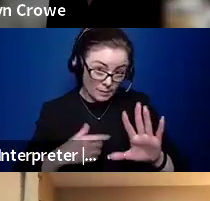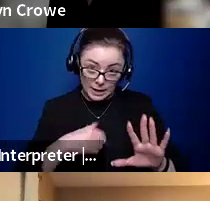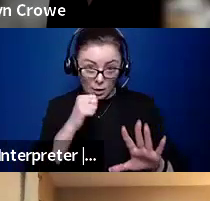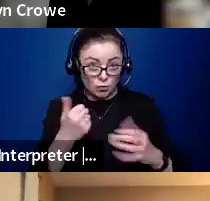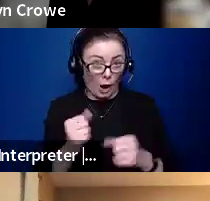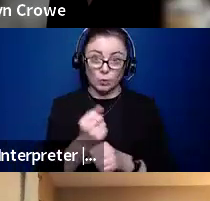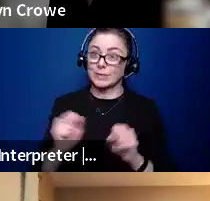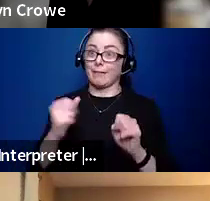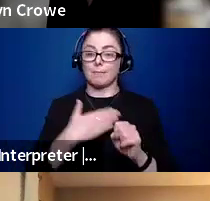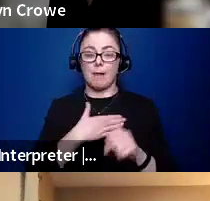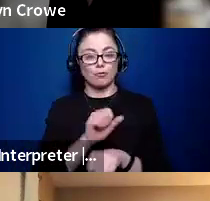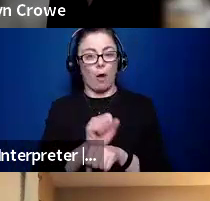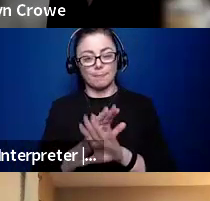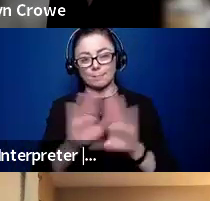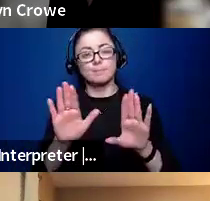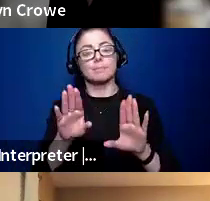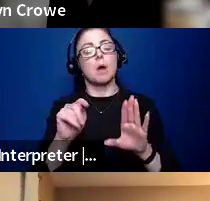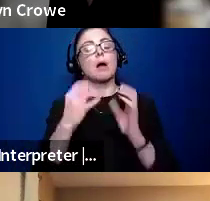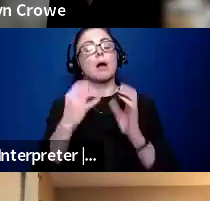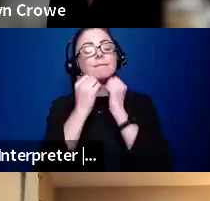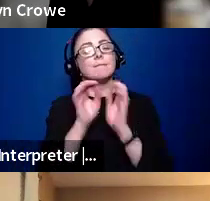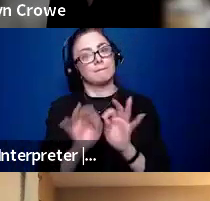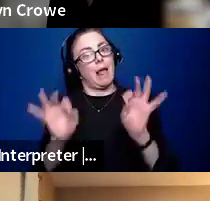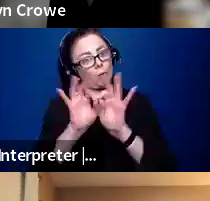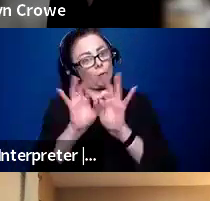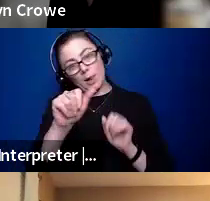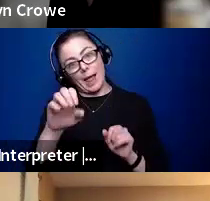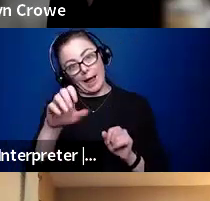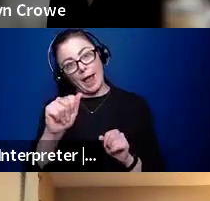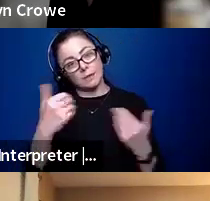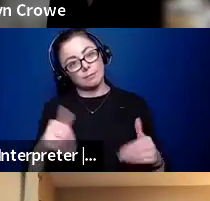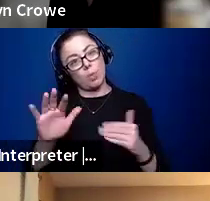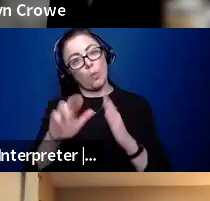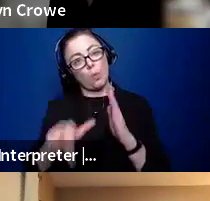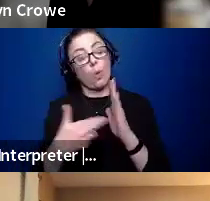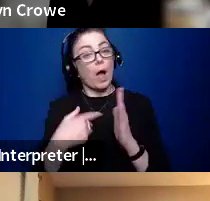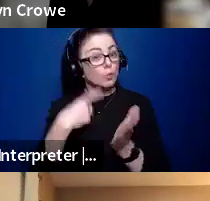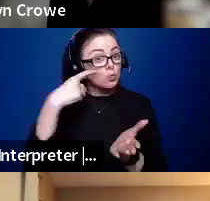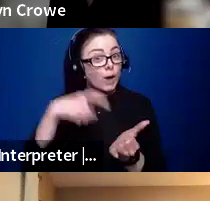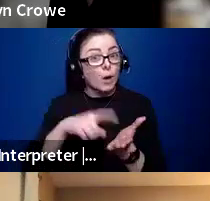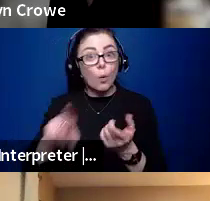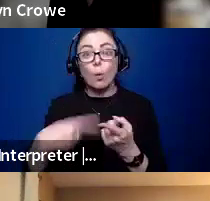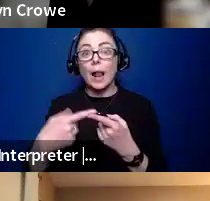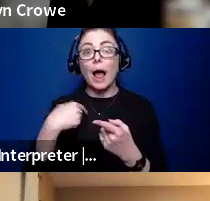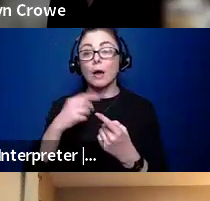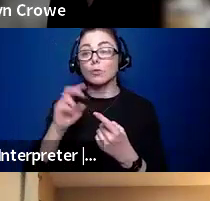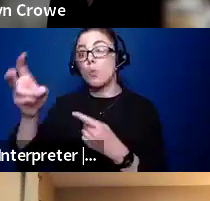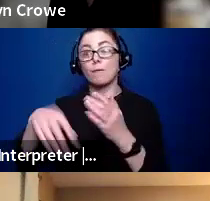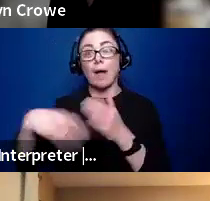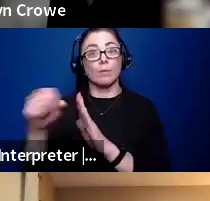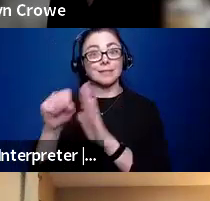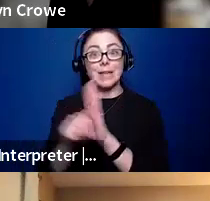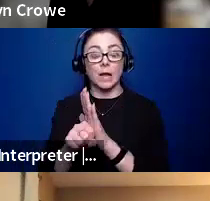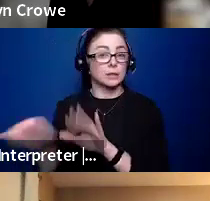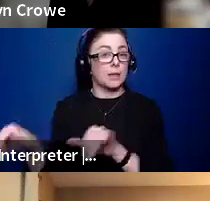job. I'm just saying how valuable the AEAs are. And what I recognized when I went out of state was that very